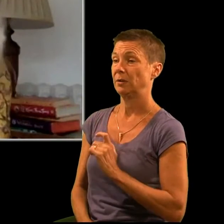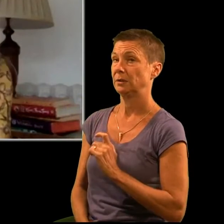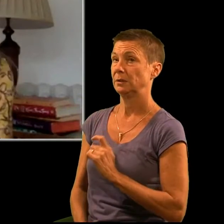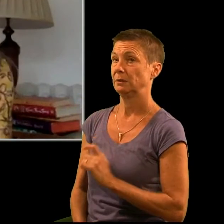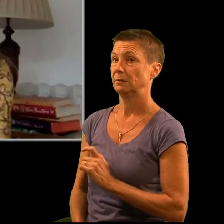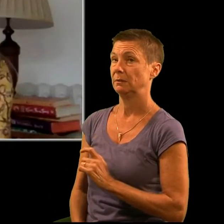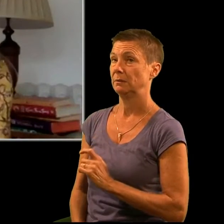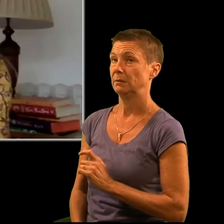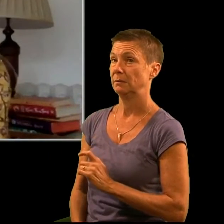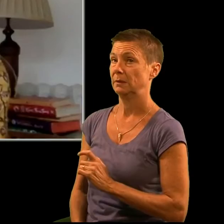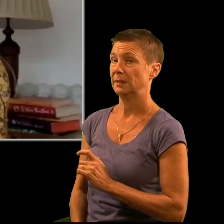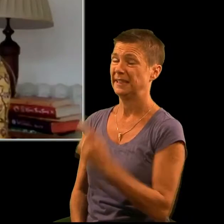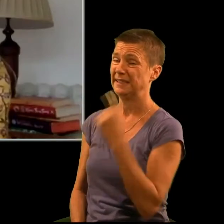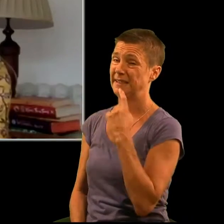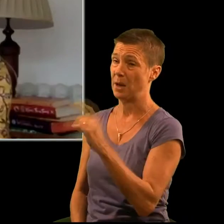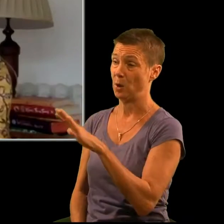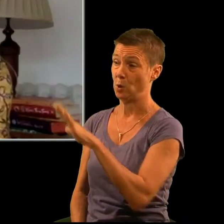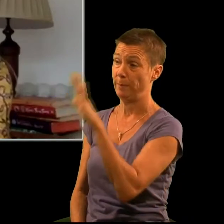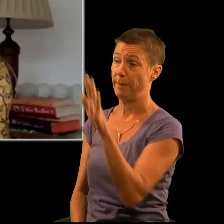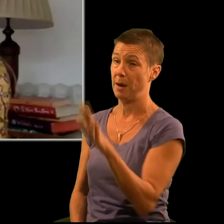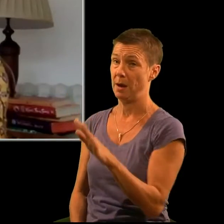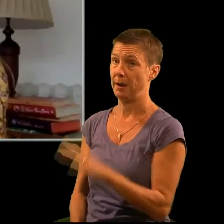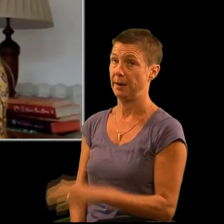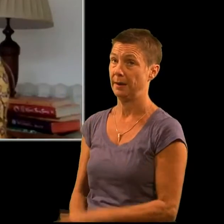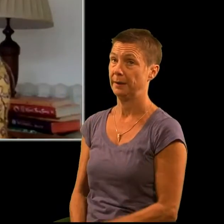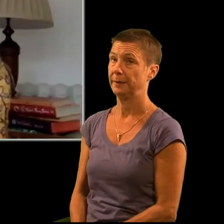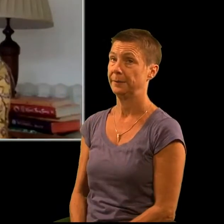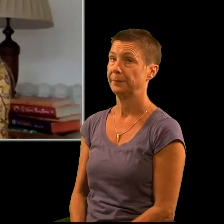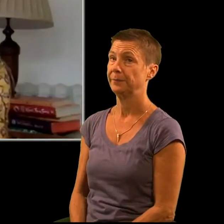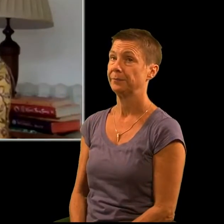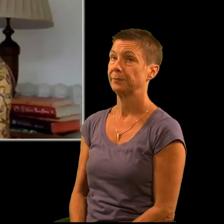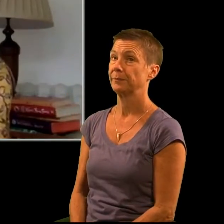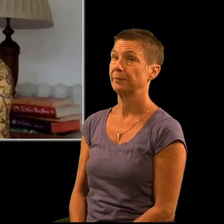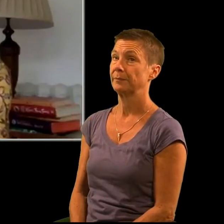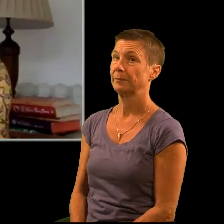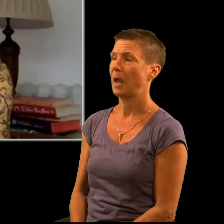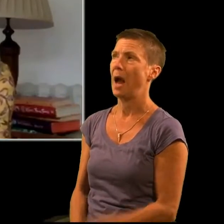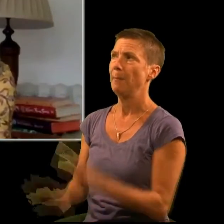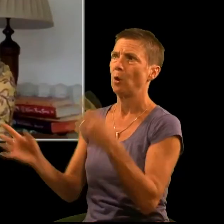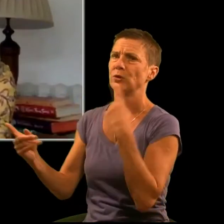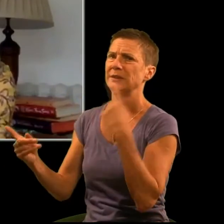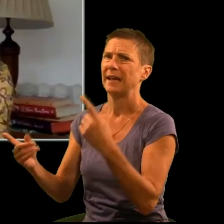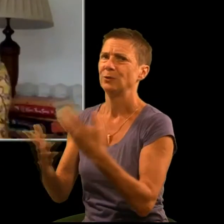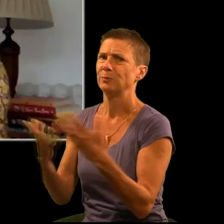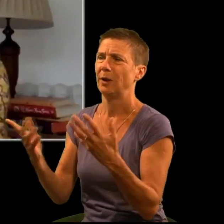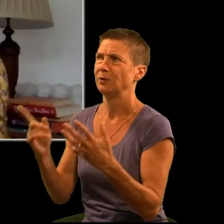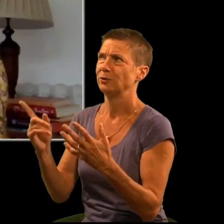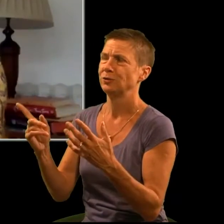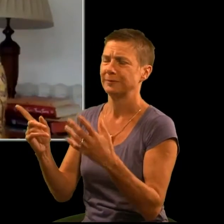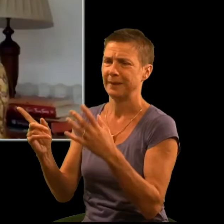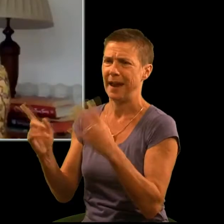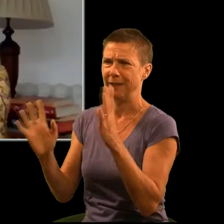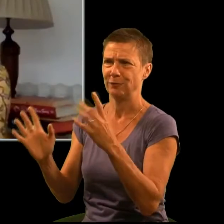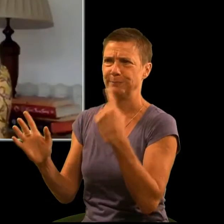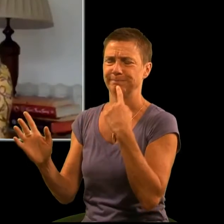anyway goodbye to the walking boots that are going after the. I'm giving things away, aren't I? You are.